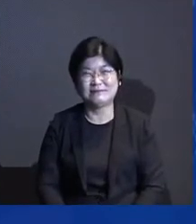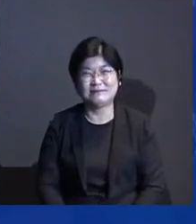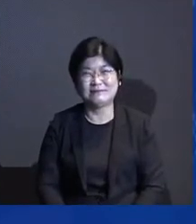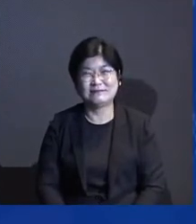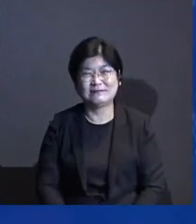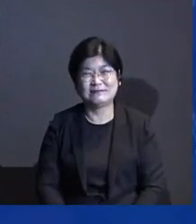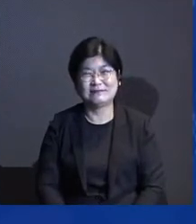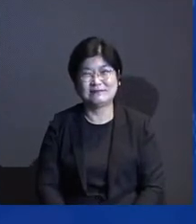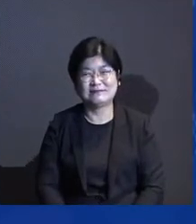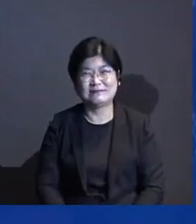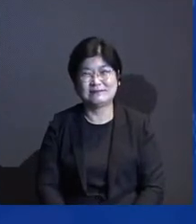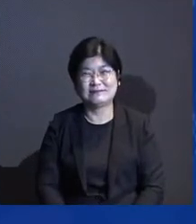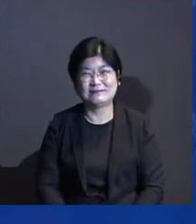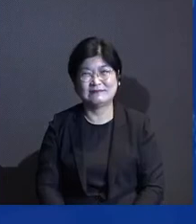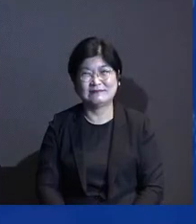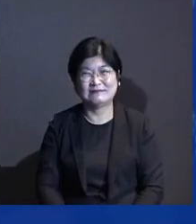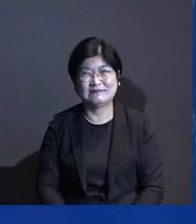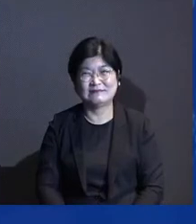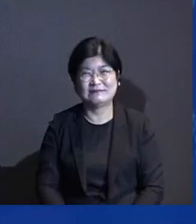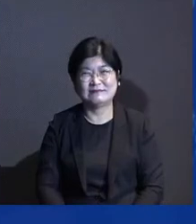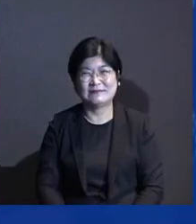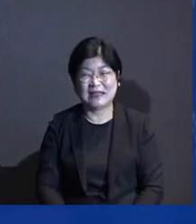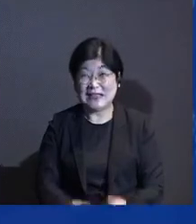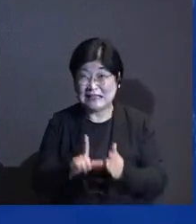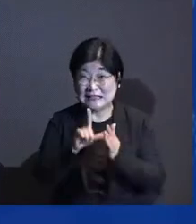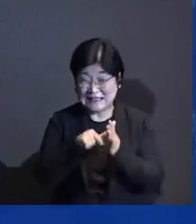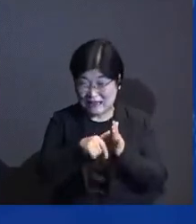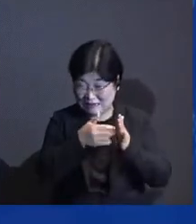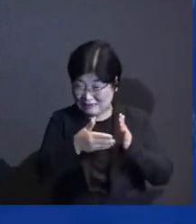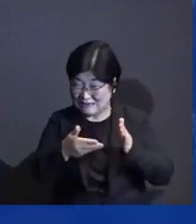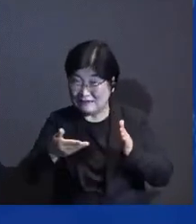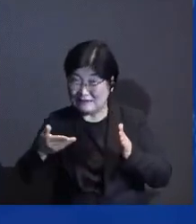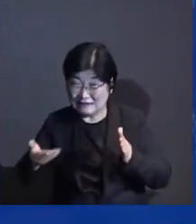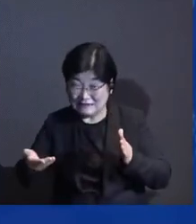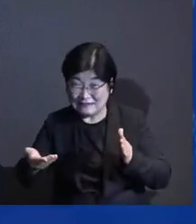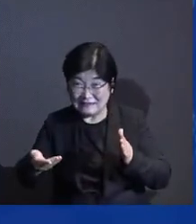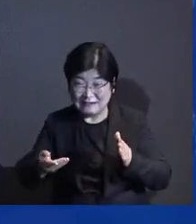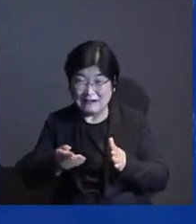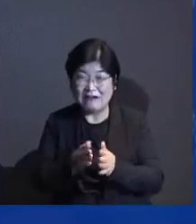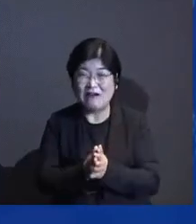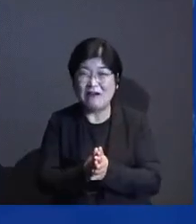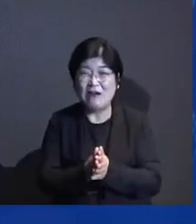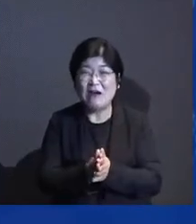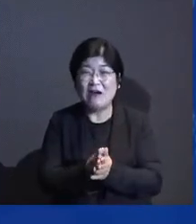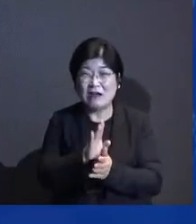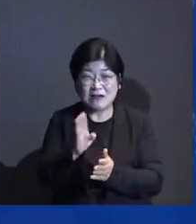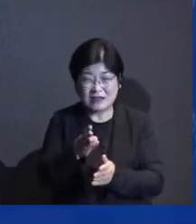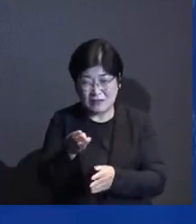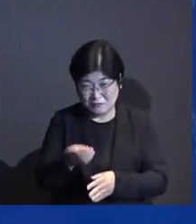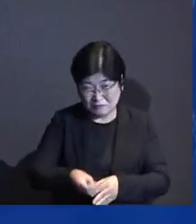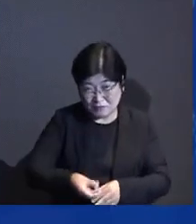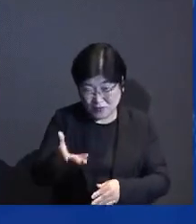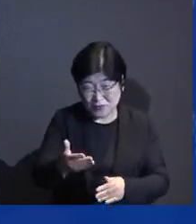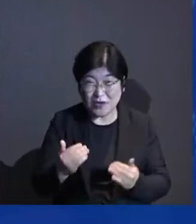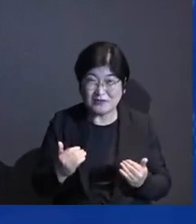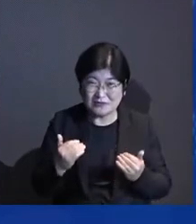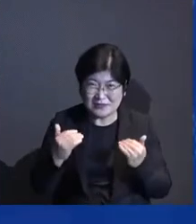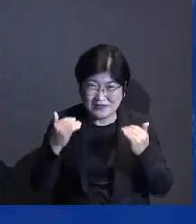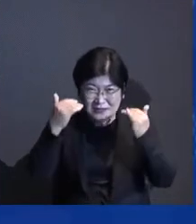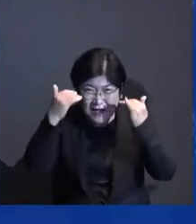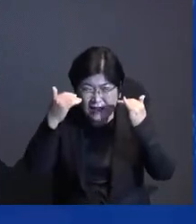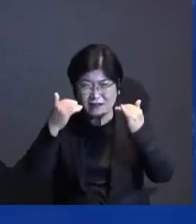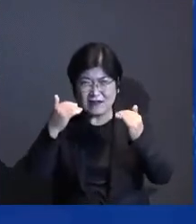the seas grow over the times. And actually, in the beginning, I thought